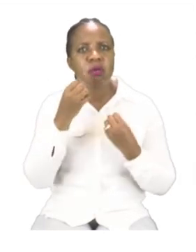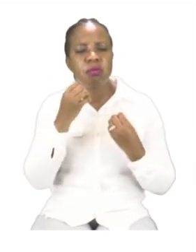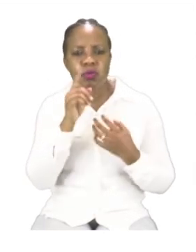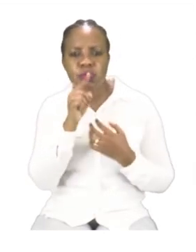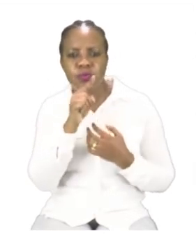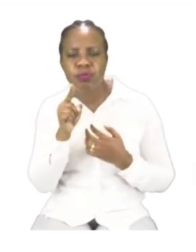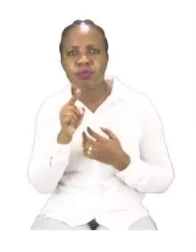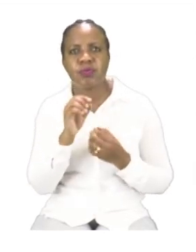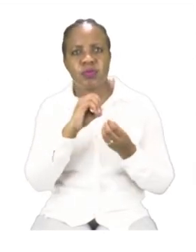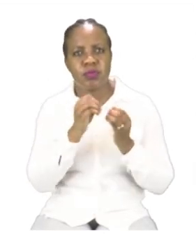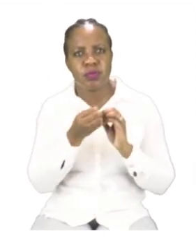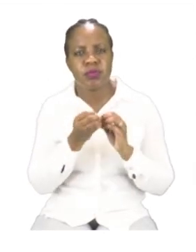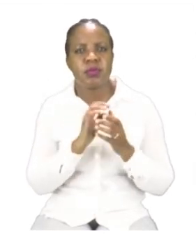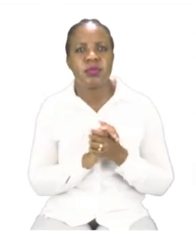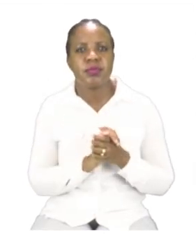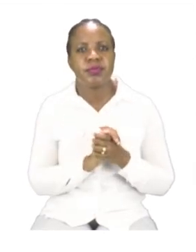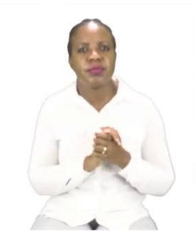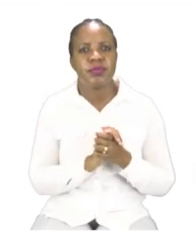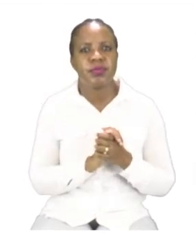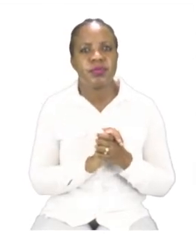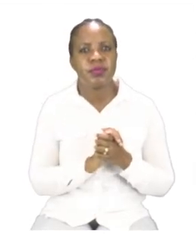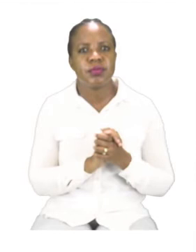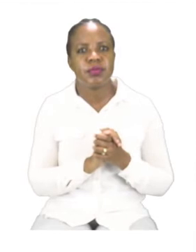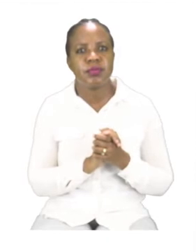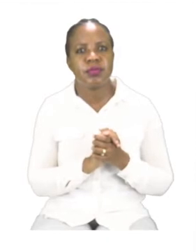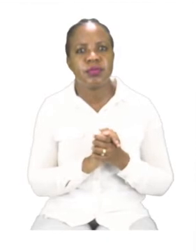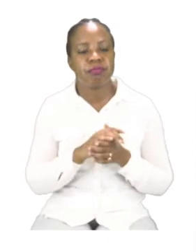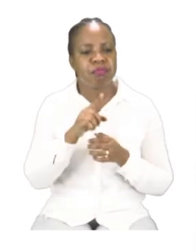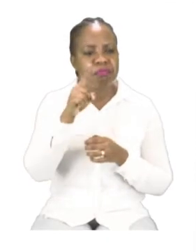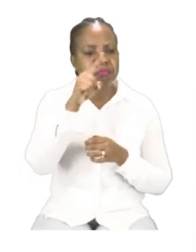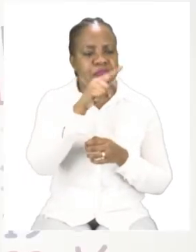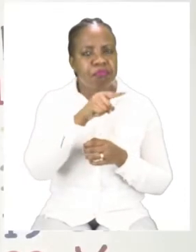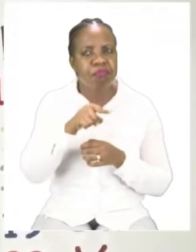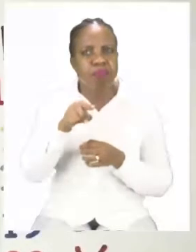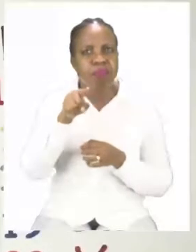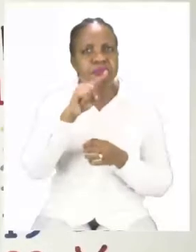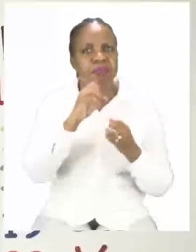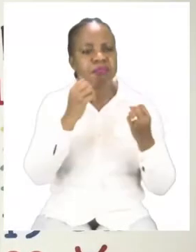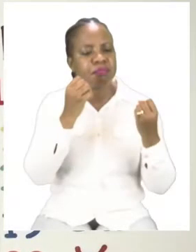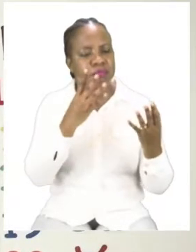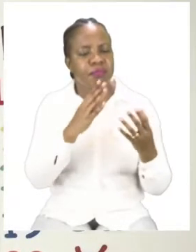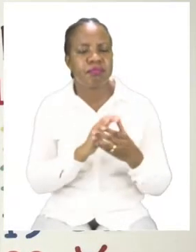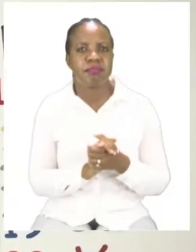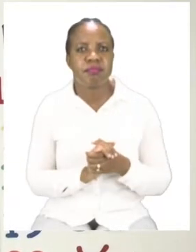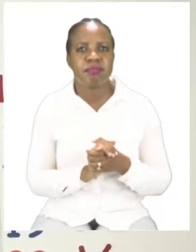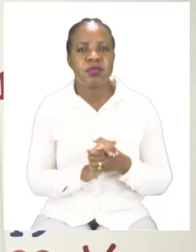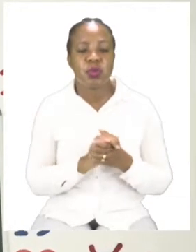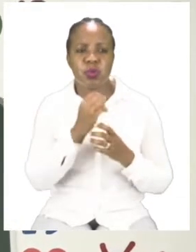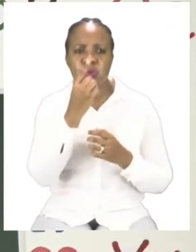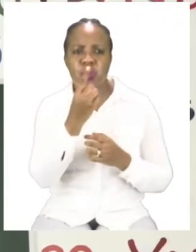circles. How many circles do we have? Let us count.